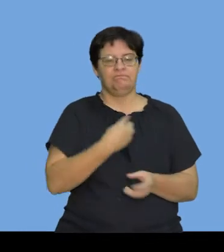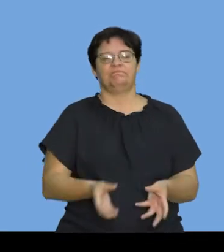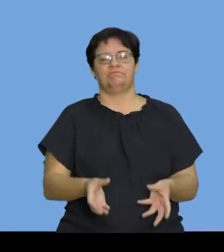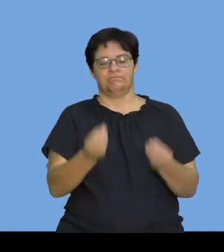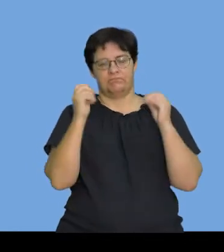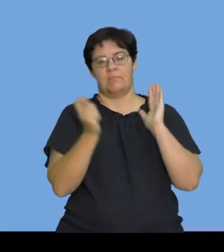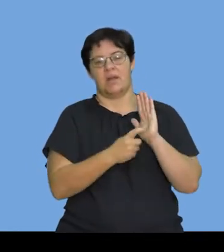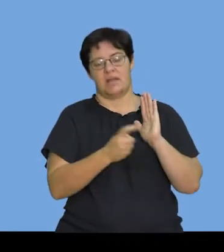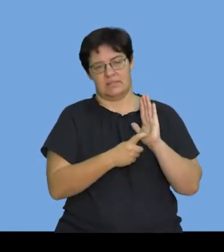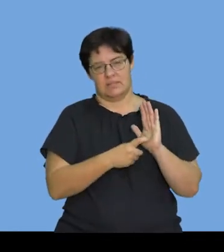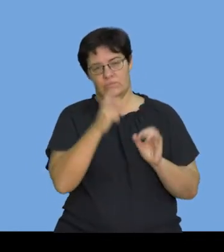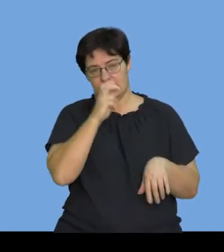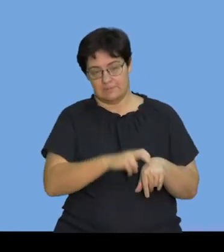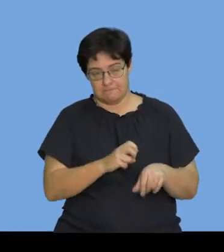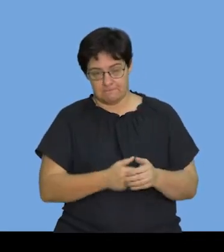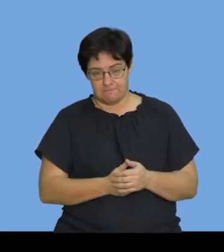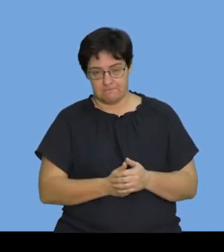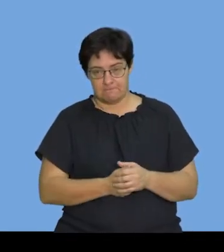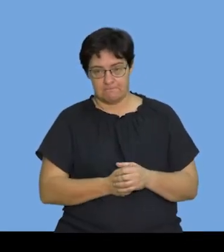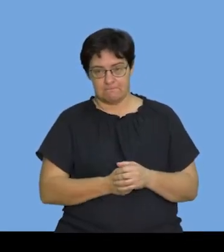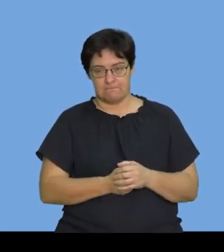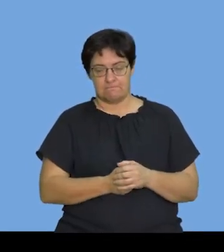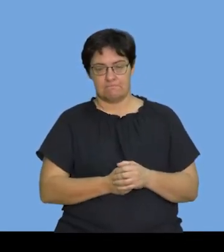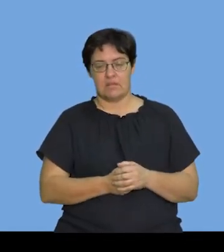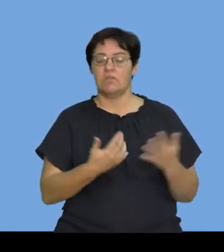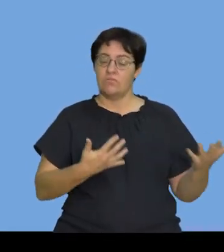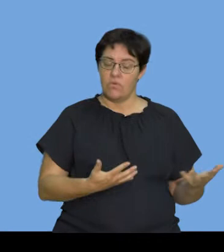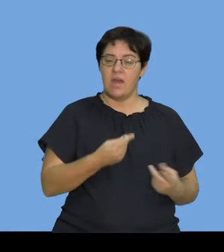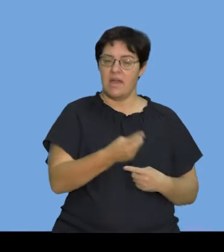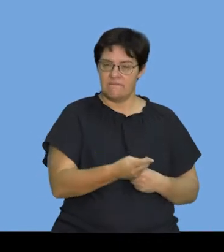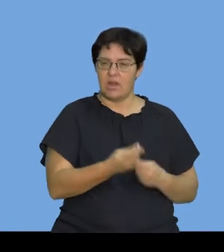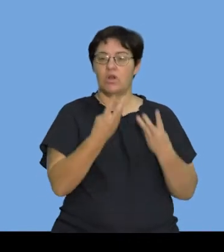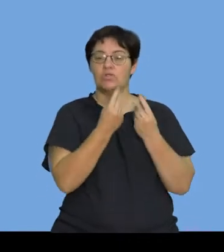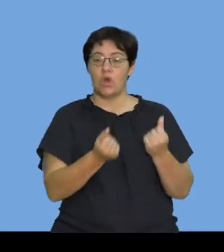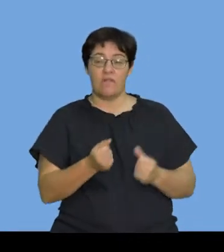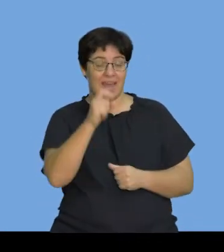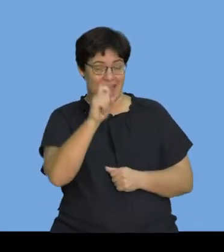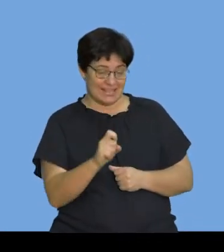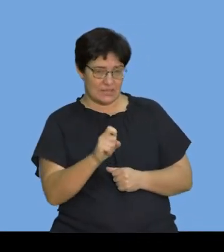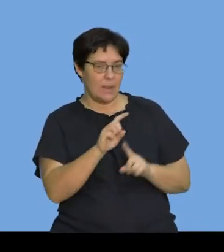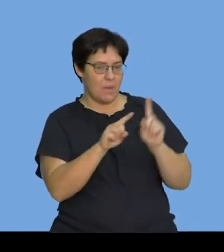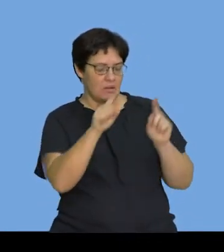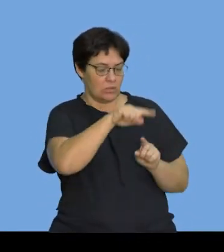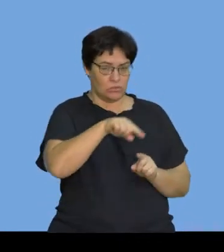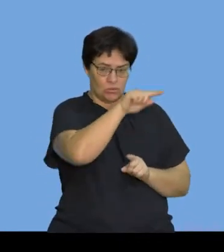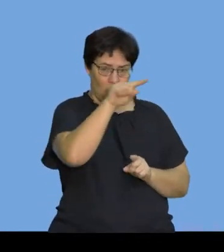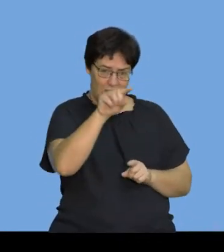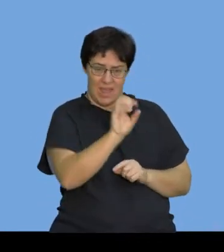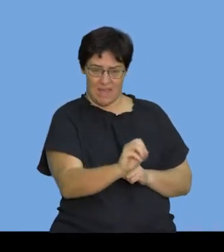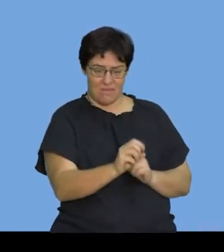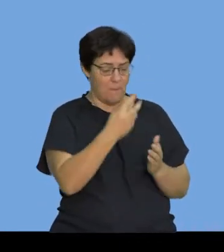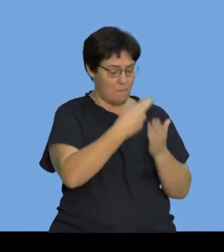that you deserve. Now here I have also solved for x. With this one, I will need to square this thing both